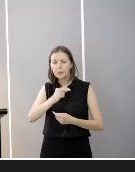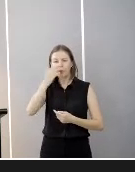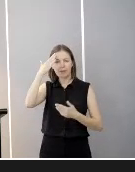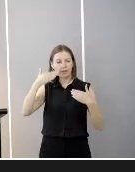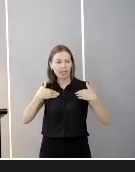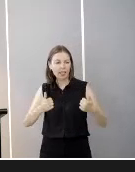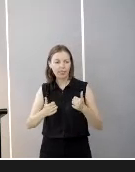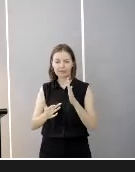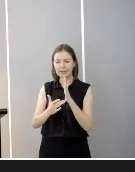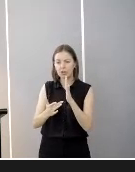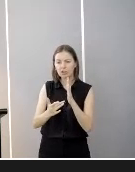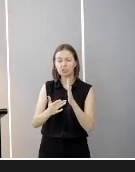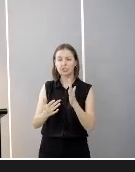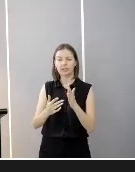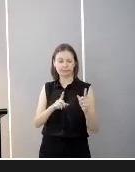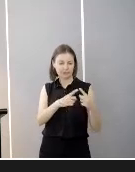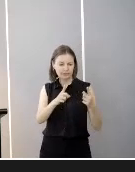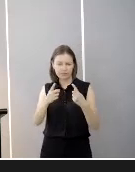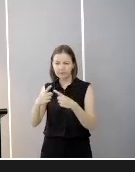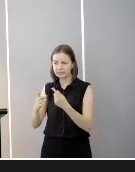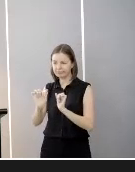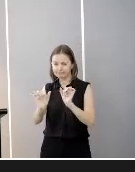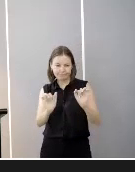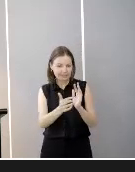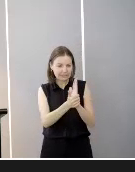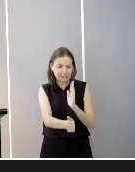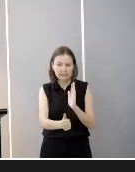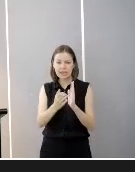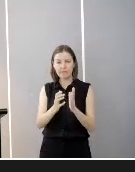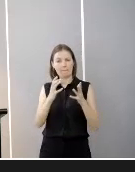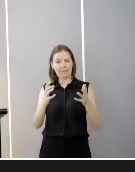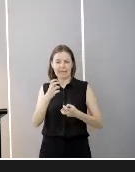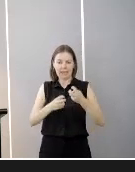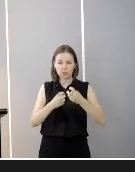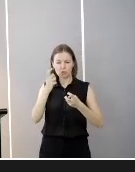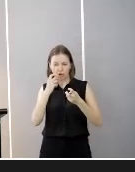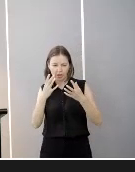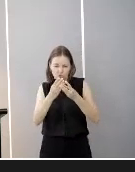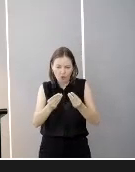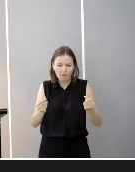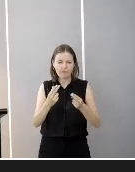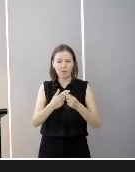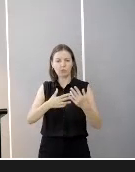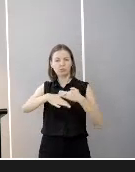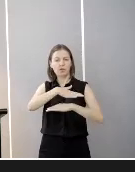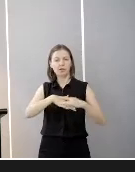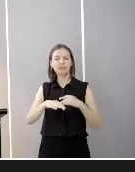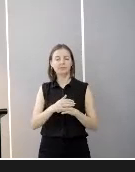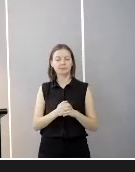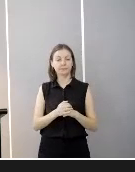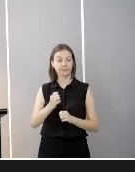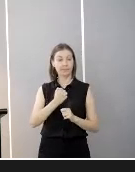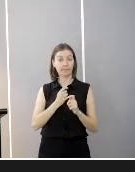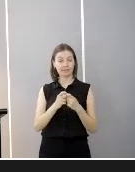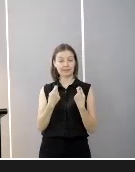and trying to bring together different disciplines where we can hopefully solve some major issues facing society. And my